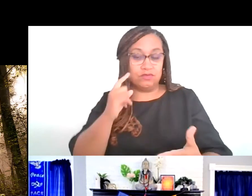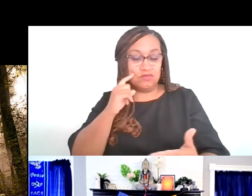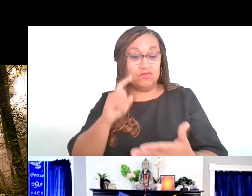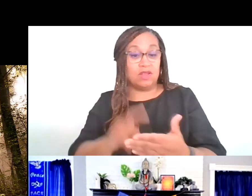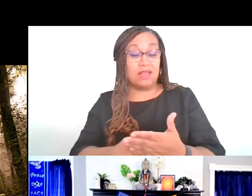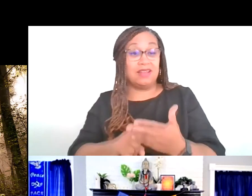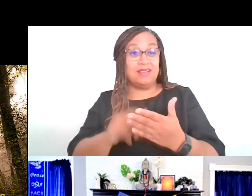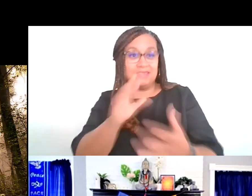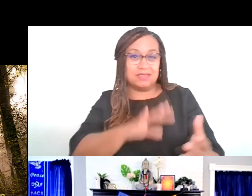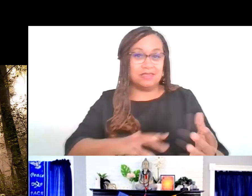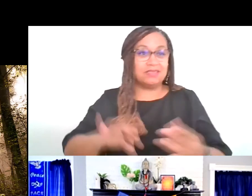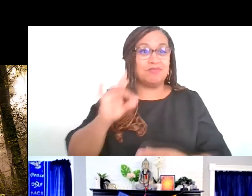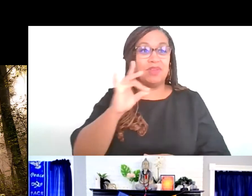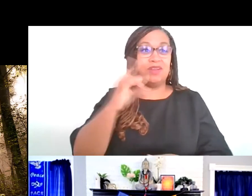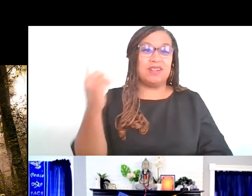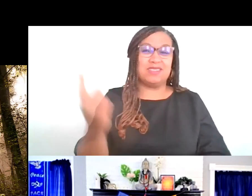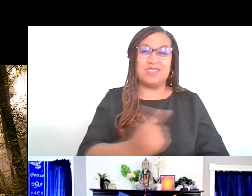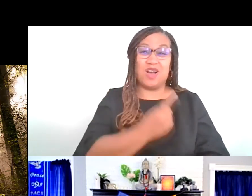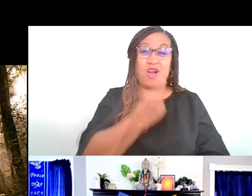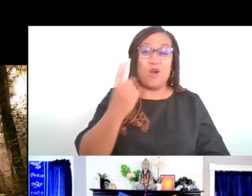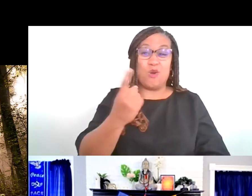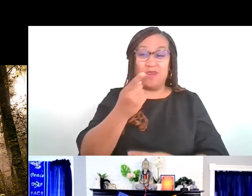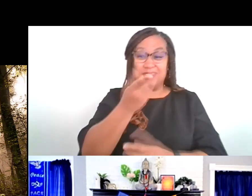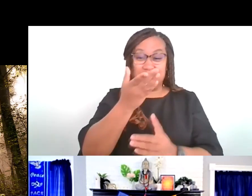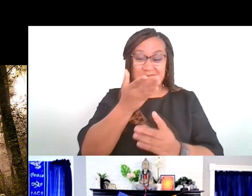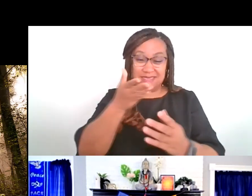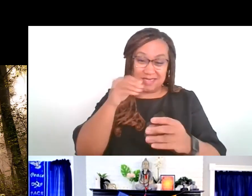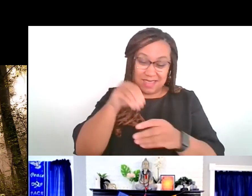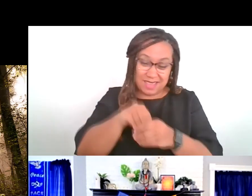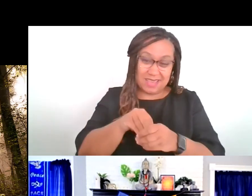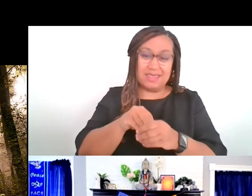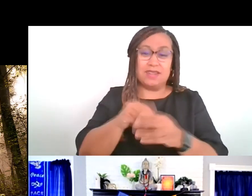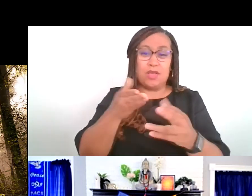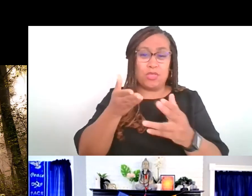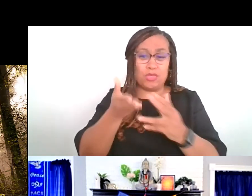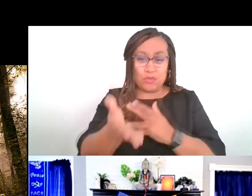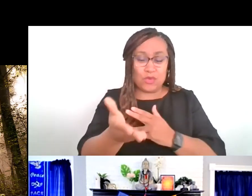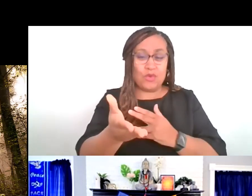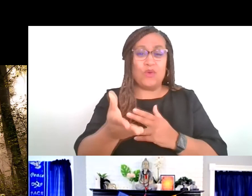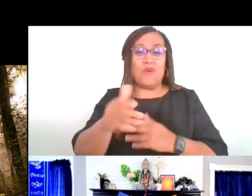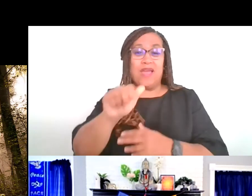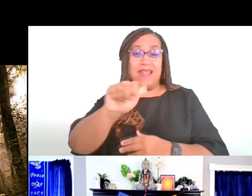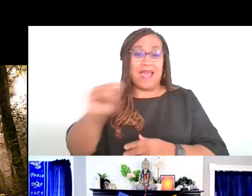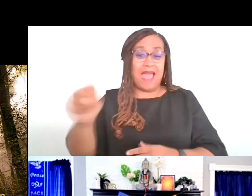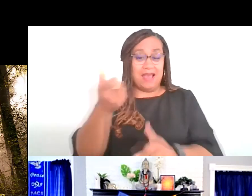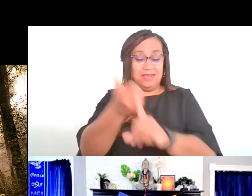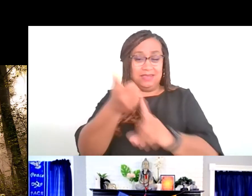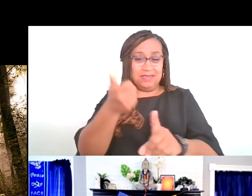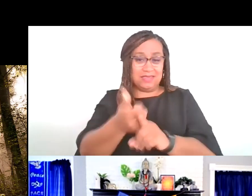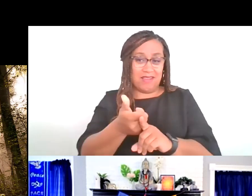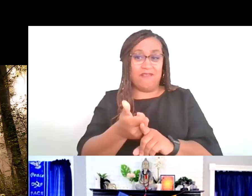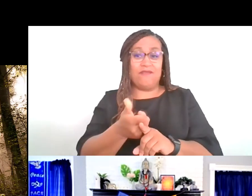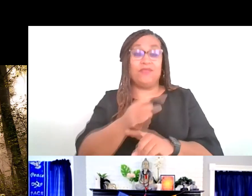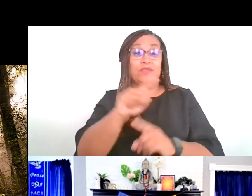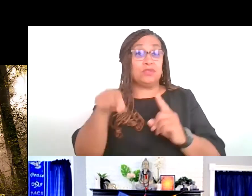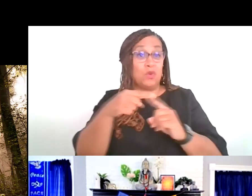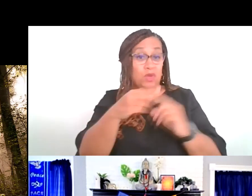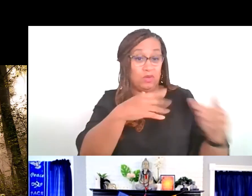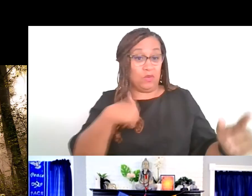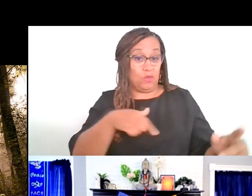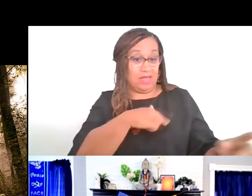is always in service to itself, through itself, as itself, always. So even when we leave